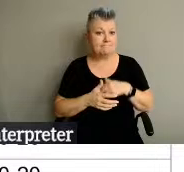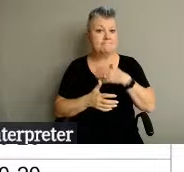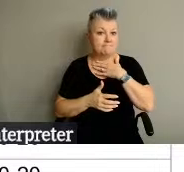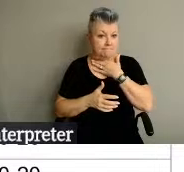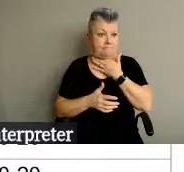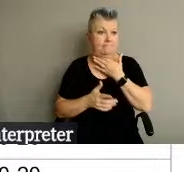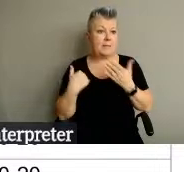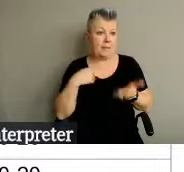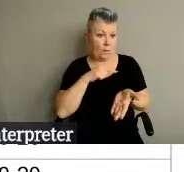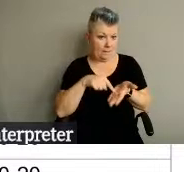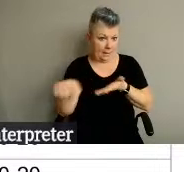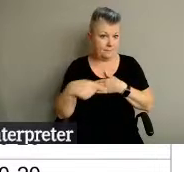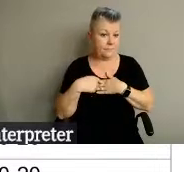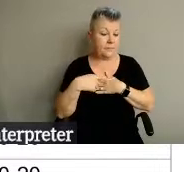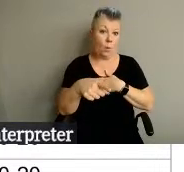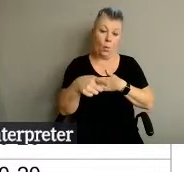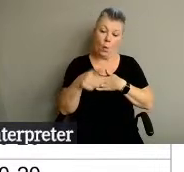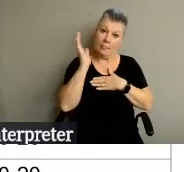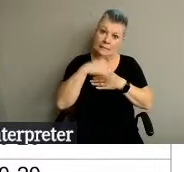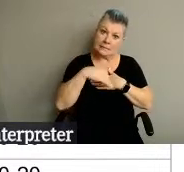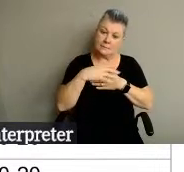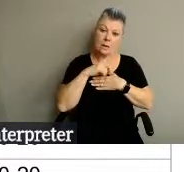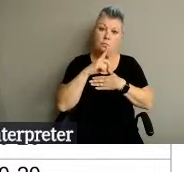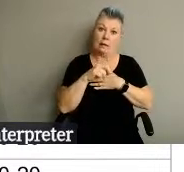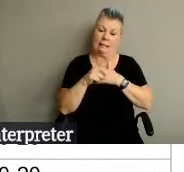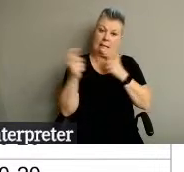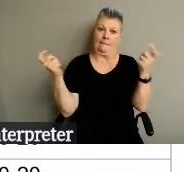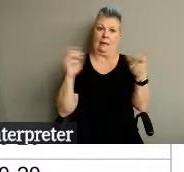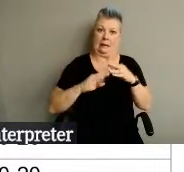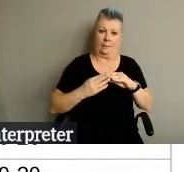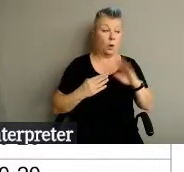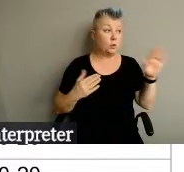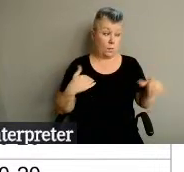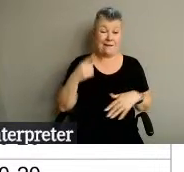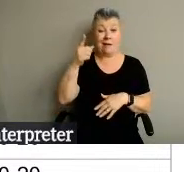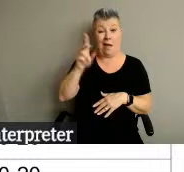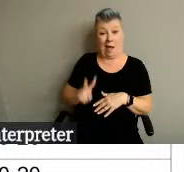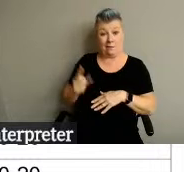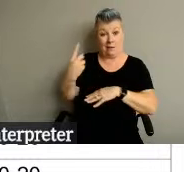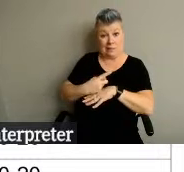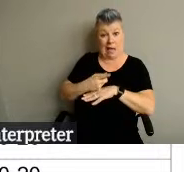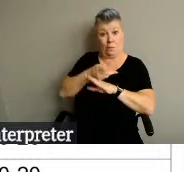Seems like a very large number. So we have half-day